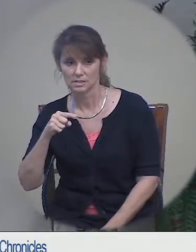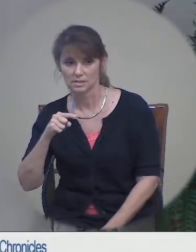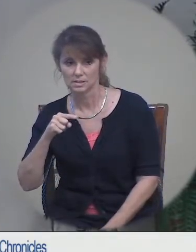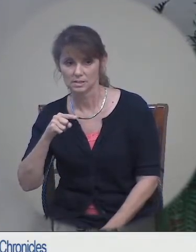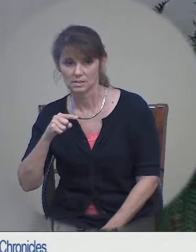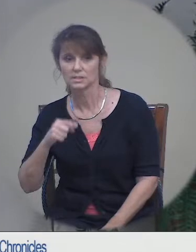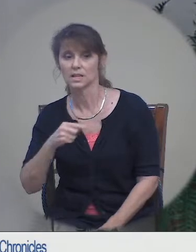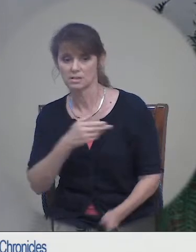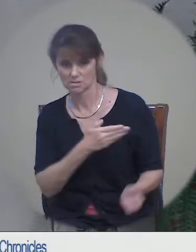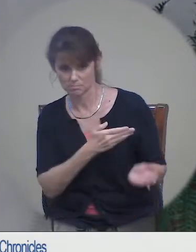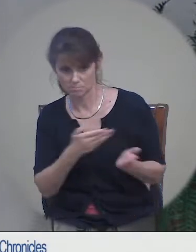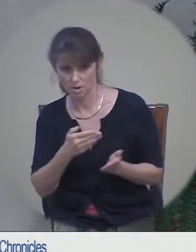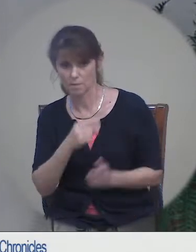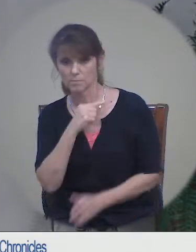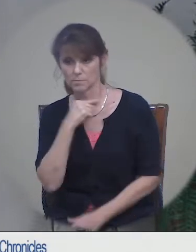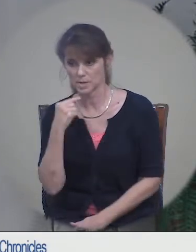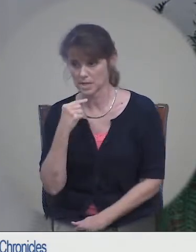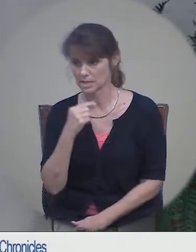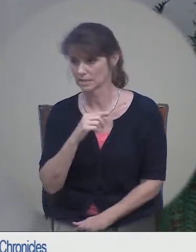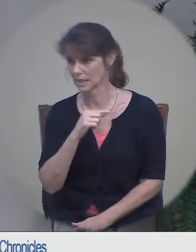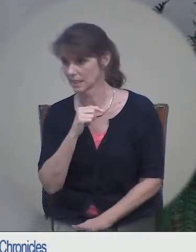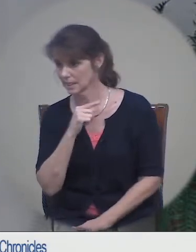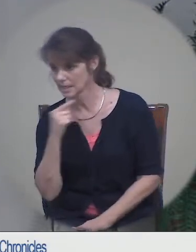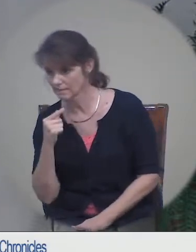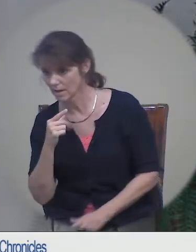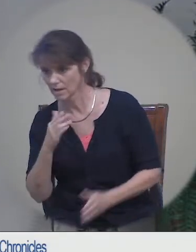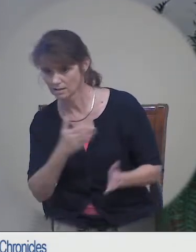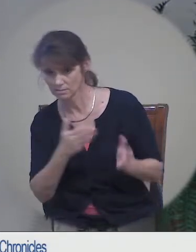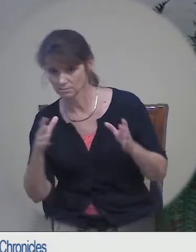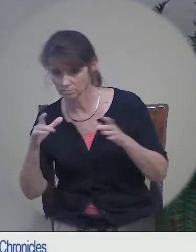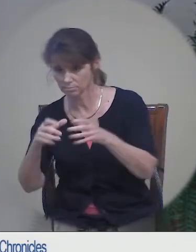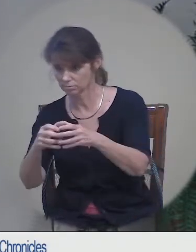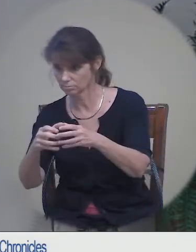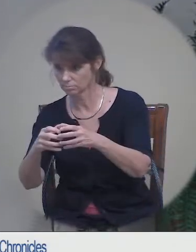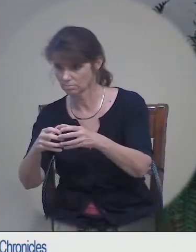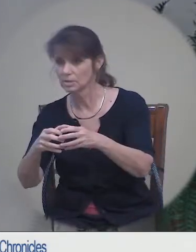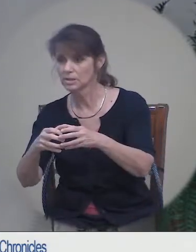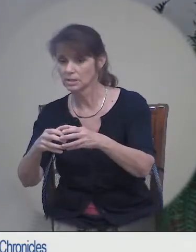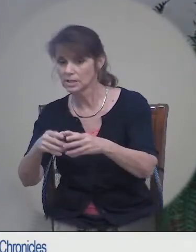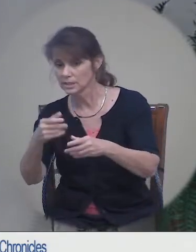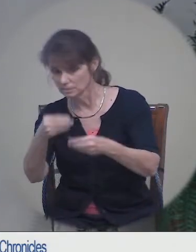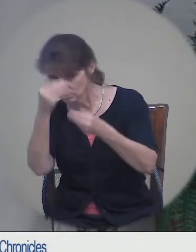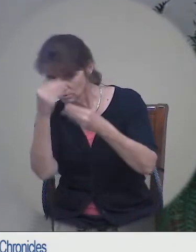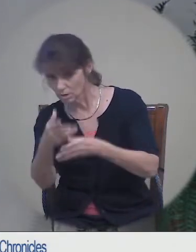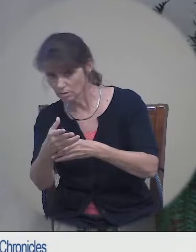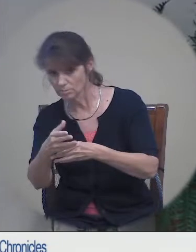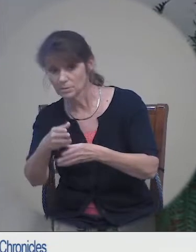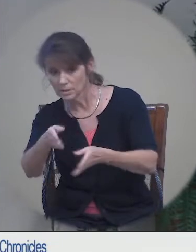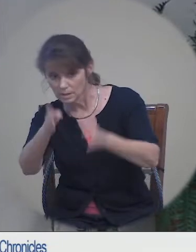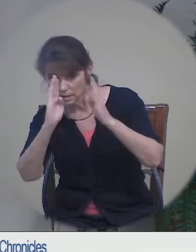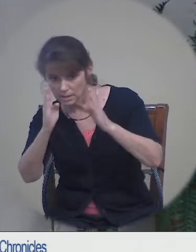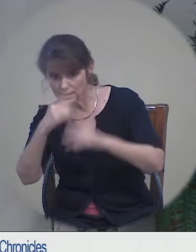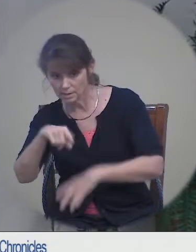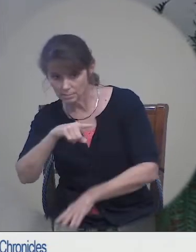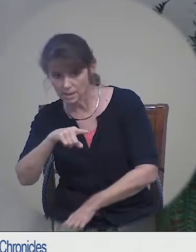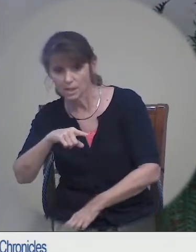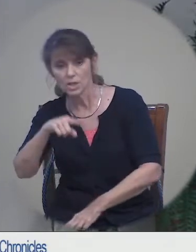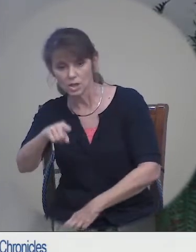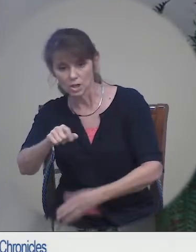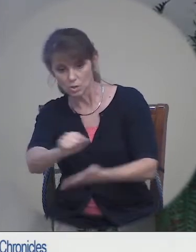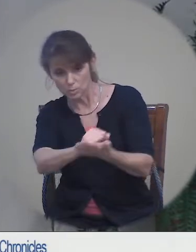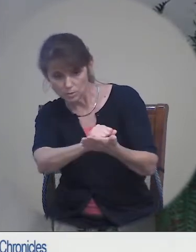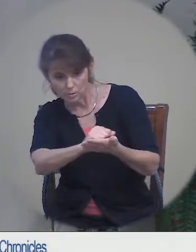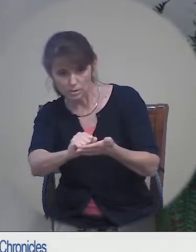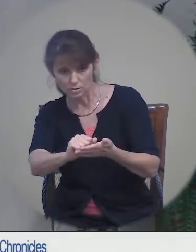brought in the priests and the Levites and gathered them into the square of the east. Then he said to me, listen to me, O Levites, consecrate